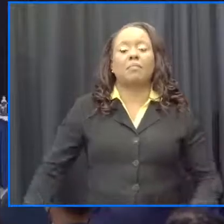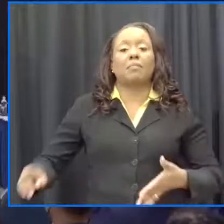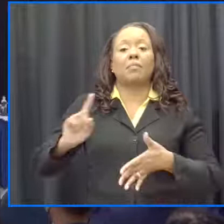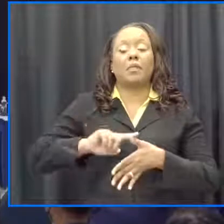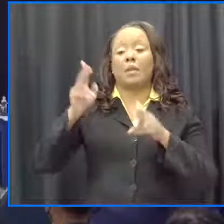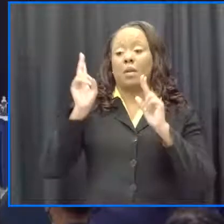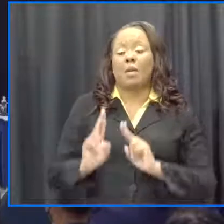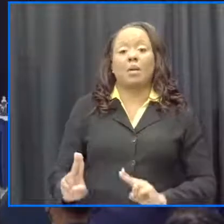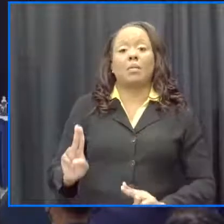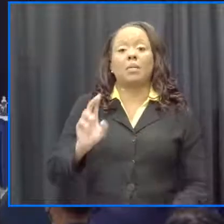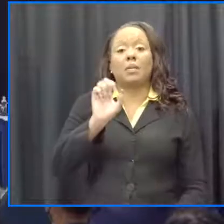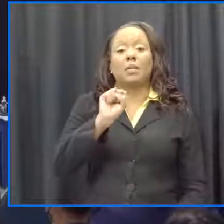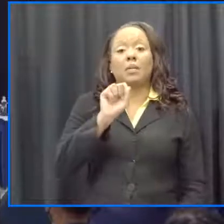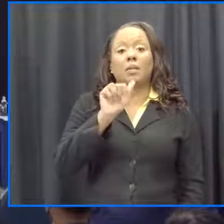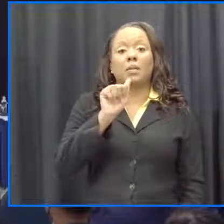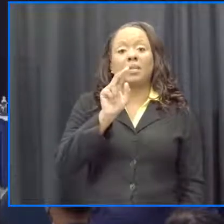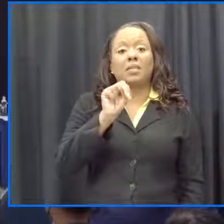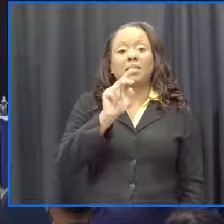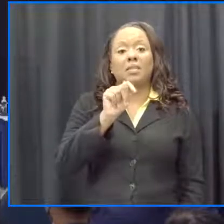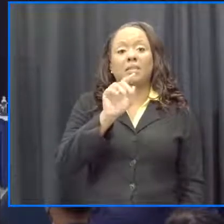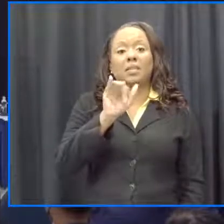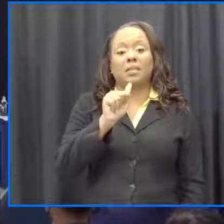Acting Prime Minister Bradshaw,